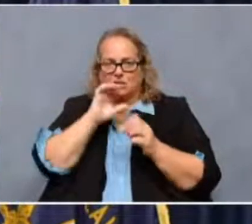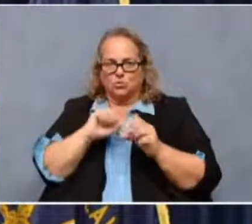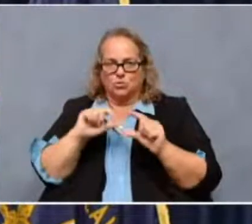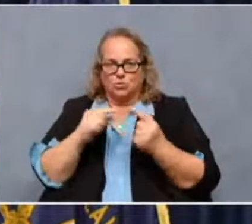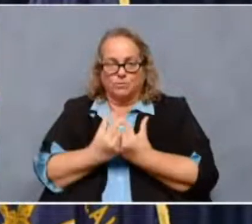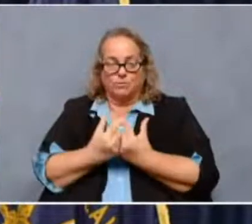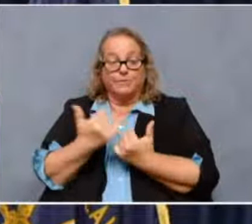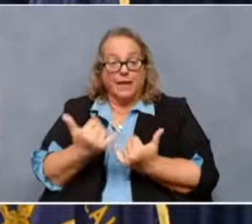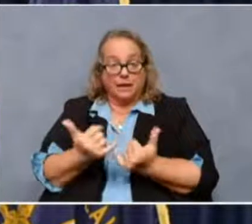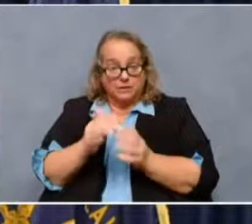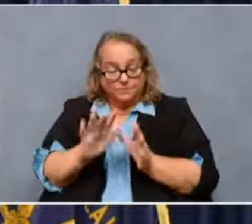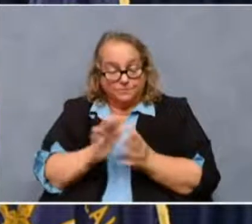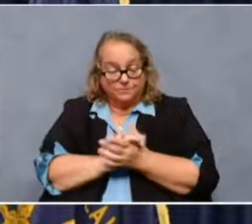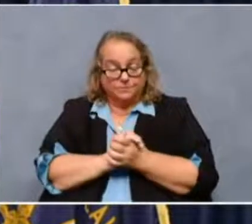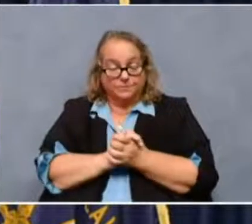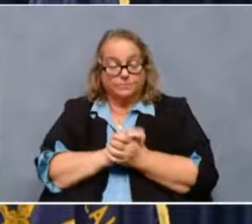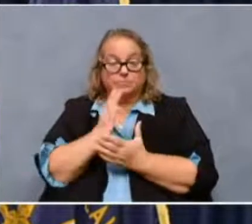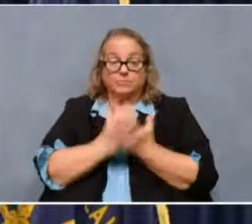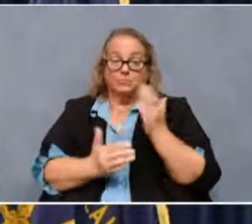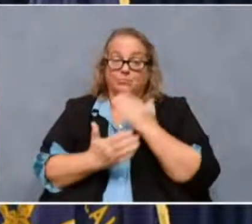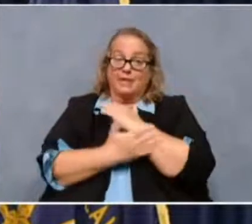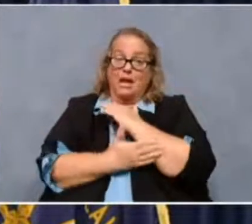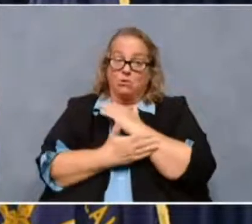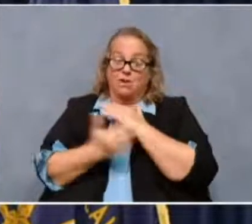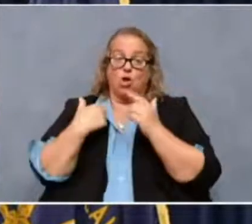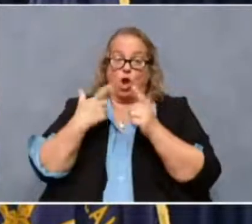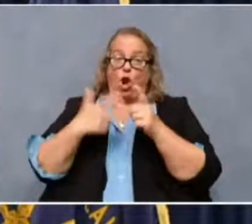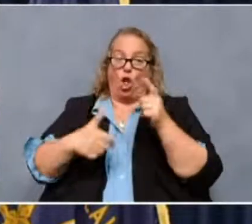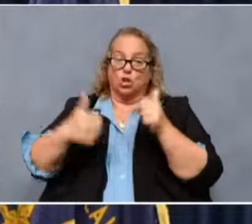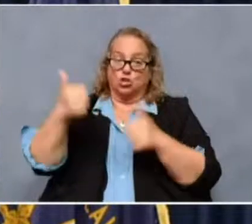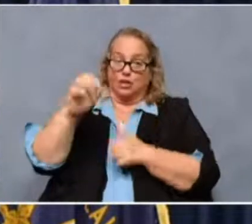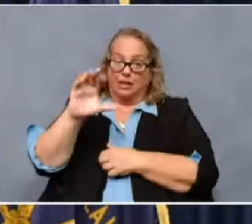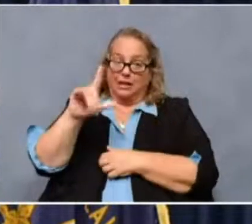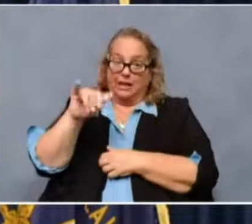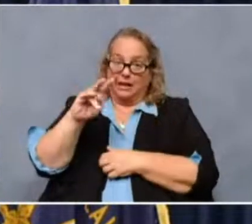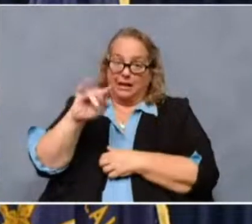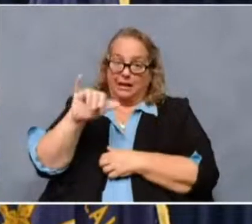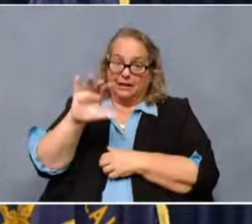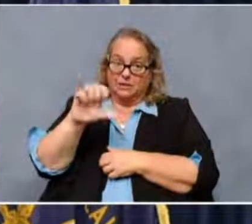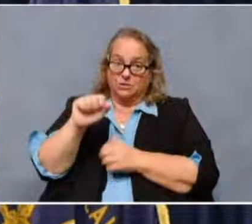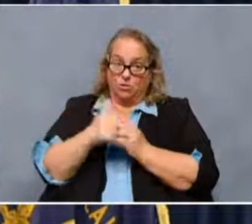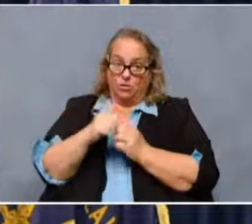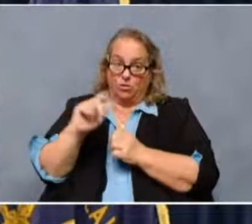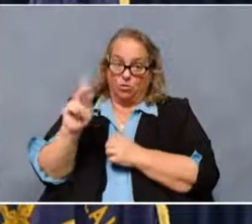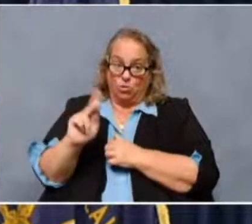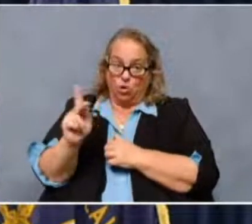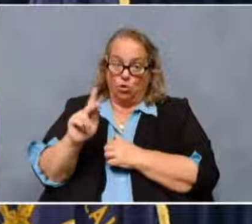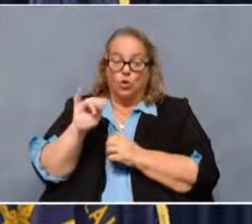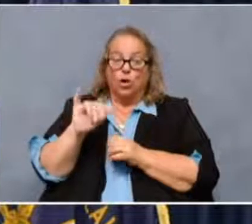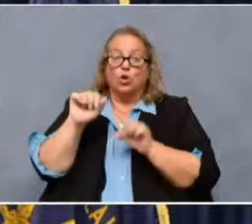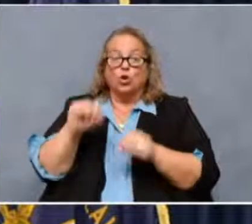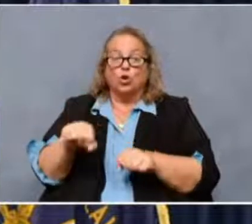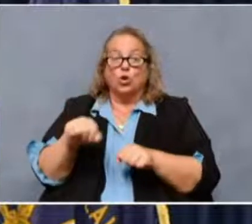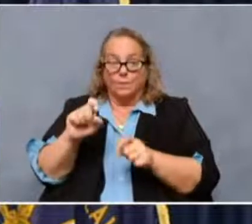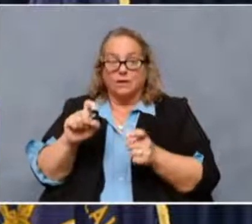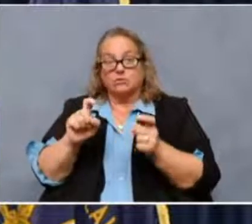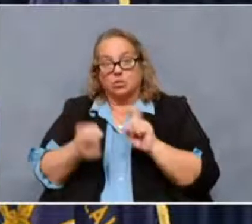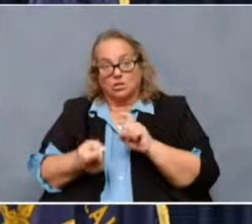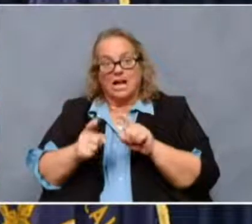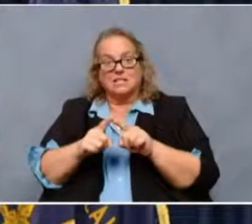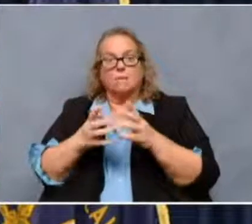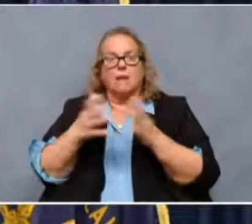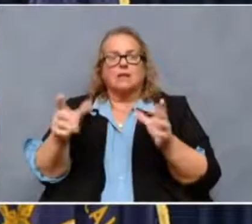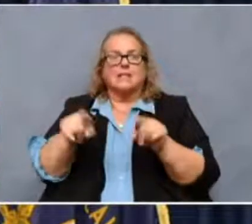to be some counties that had larger clinics with Kroger that could be adjusted downward as much as